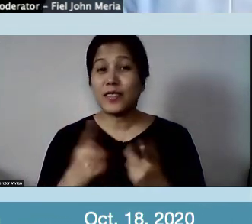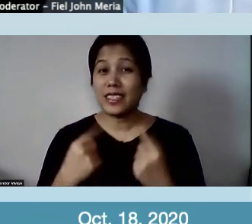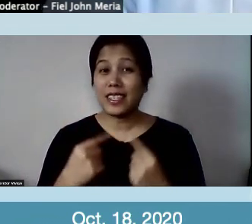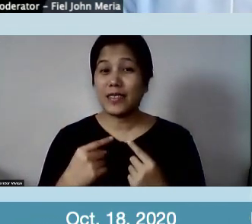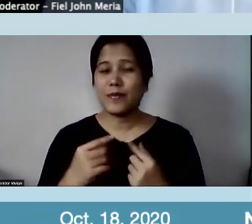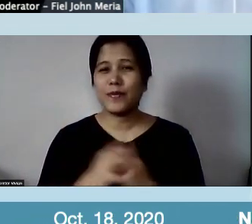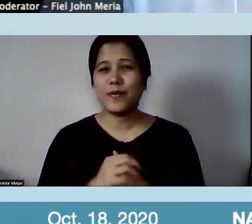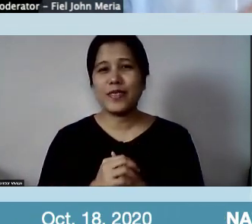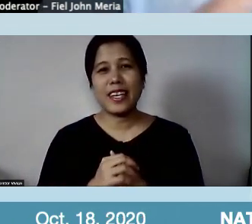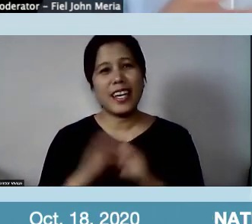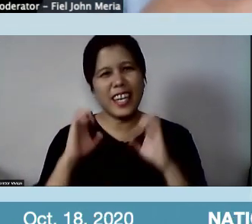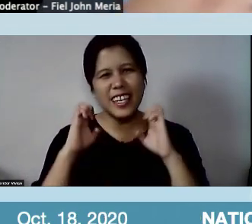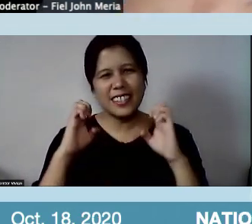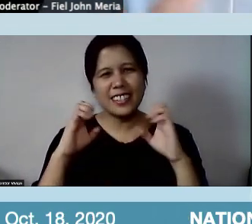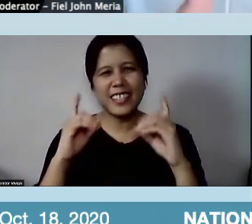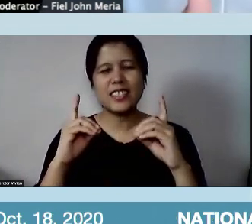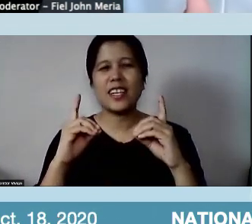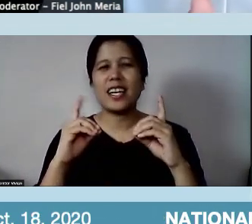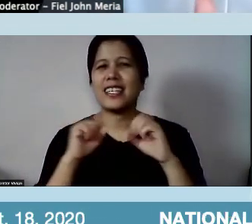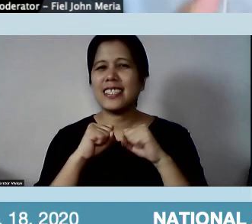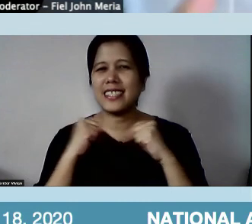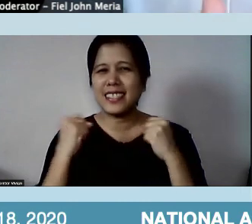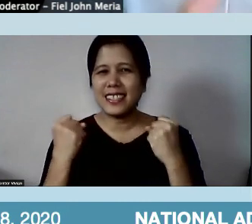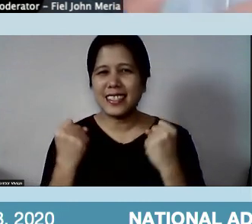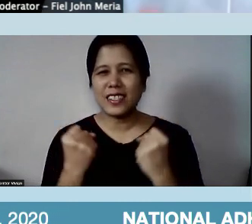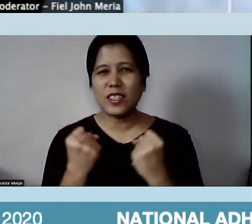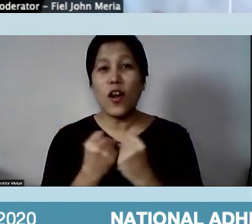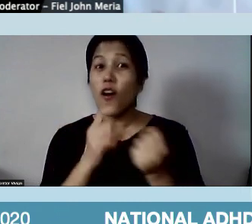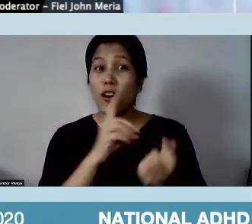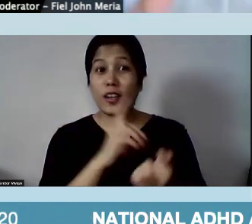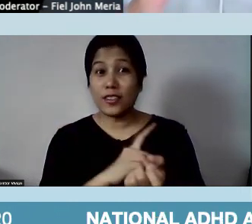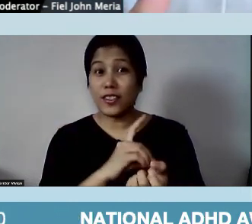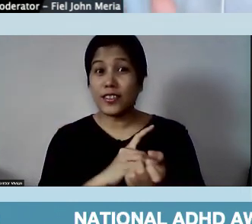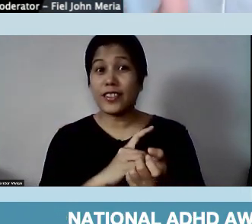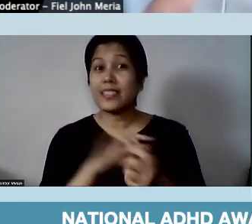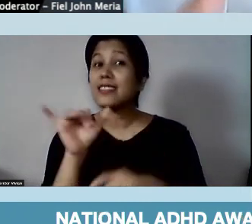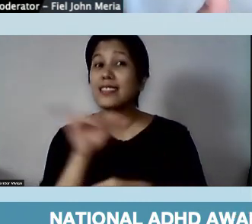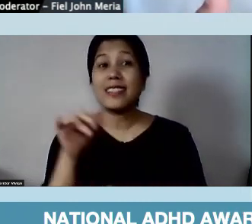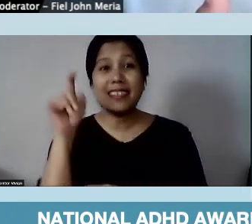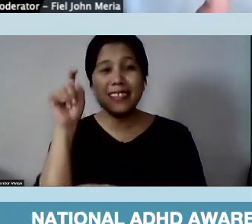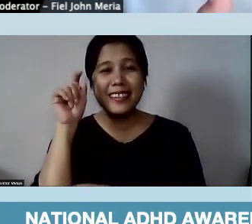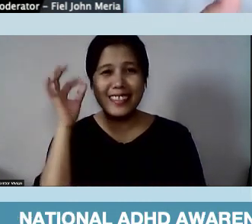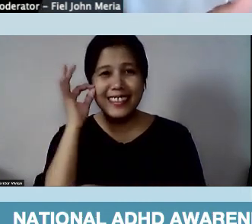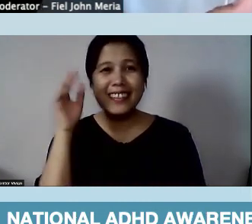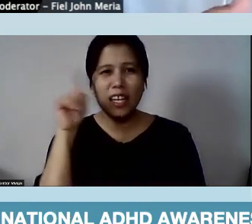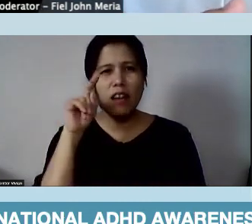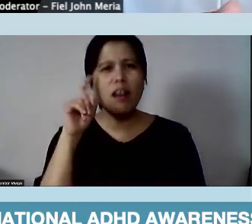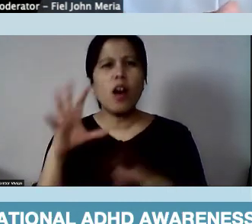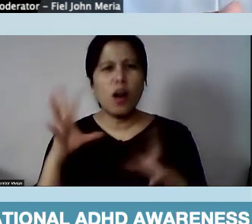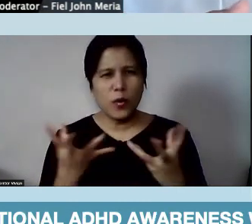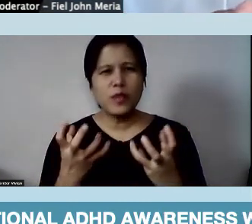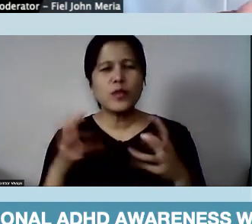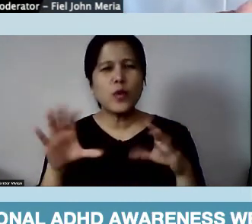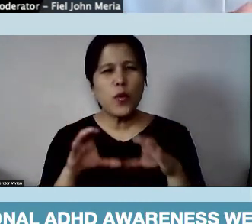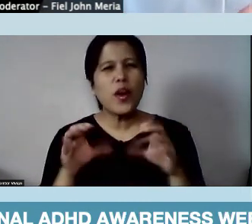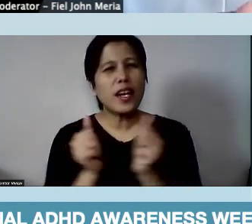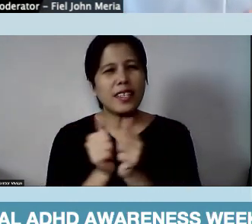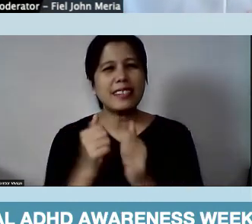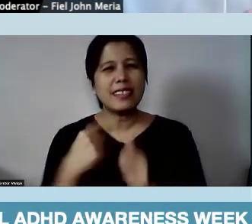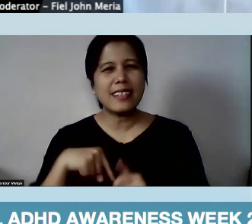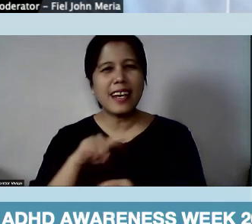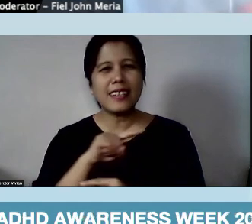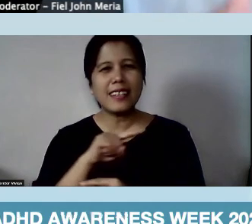education sector. Like, I want to point out that doctors like Doc Francis want to work with us. No? You know, sometimes there might